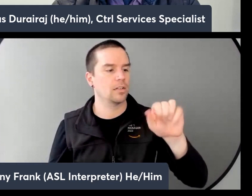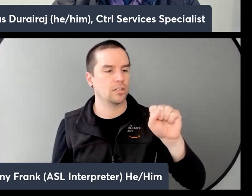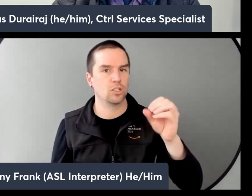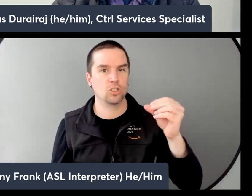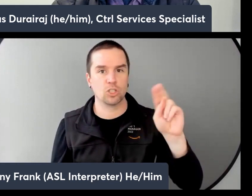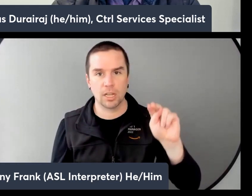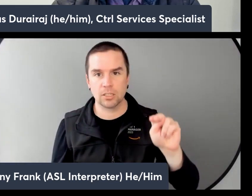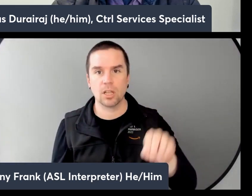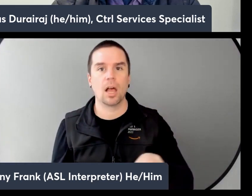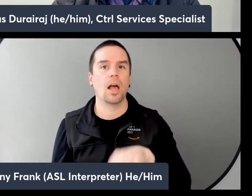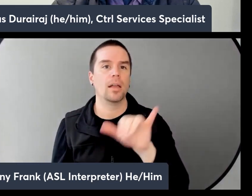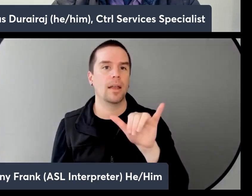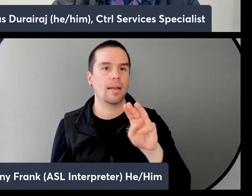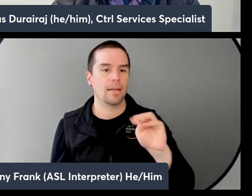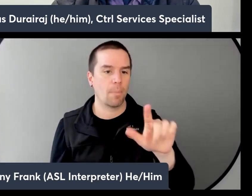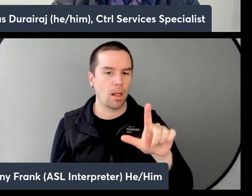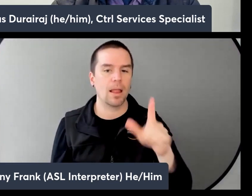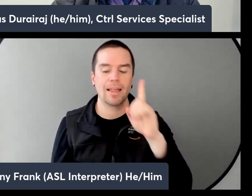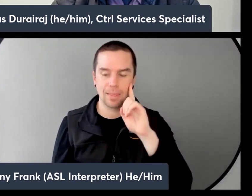most common